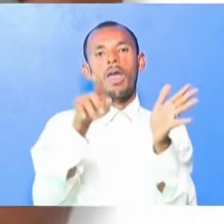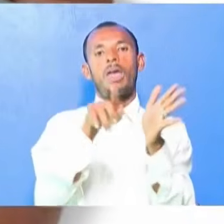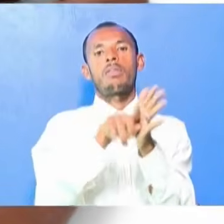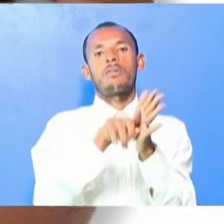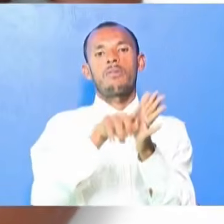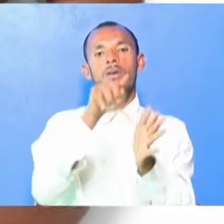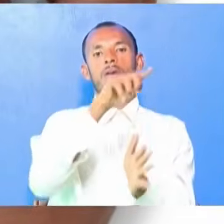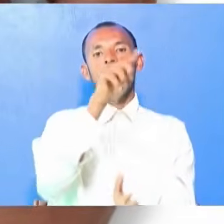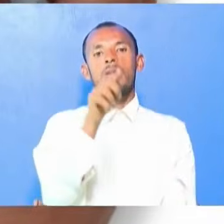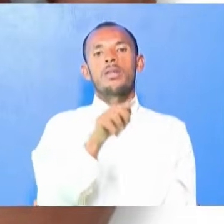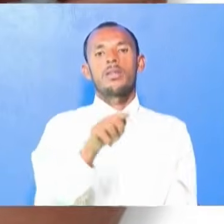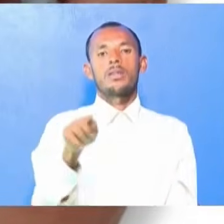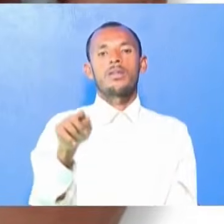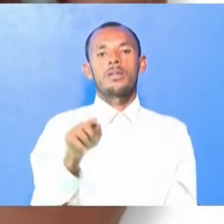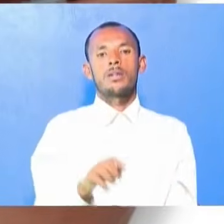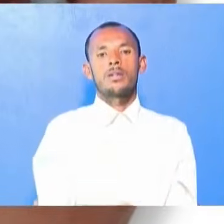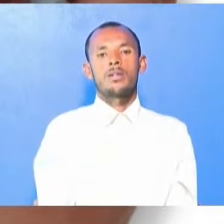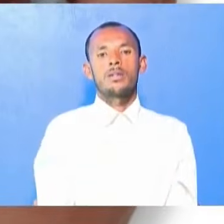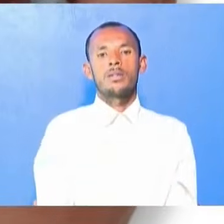integers. -3,